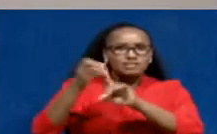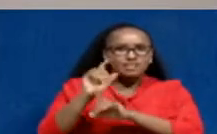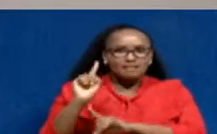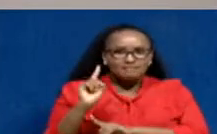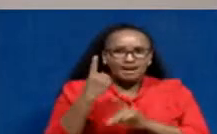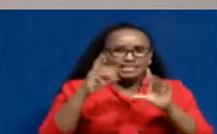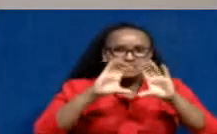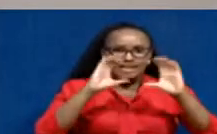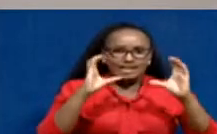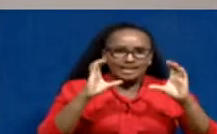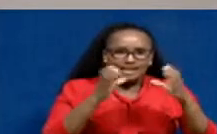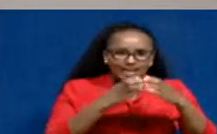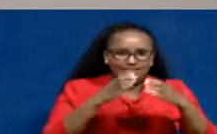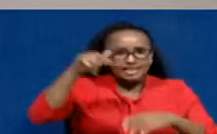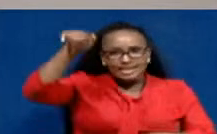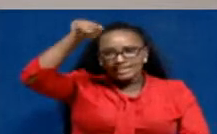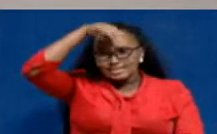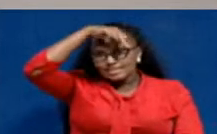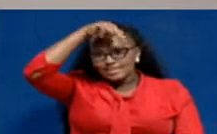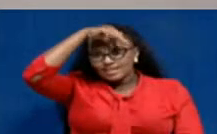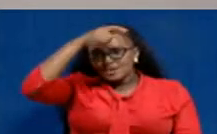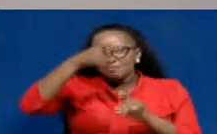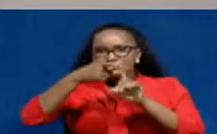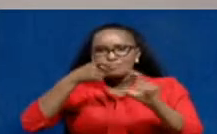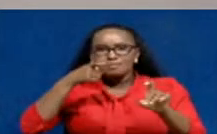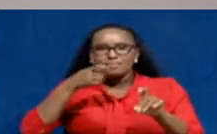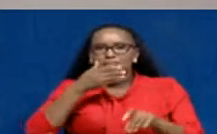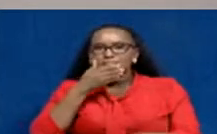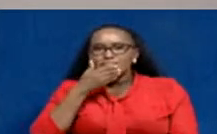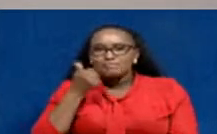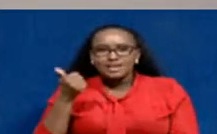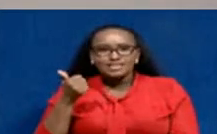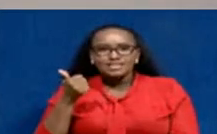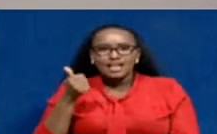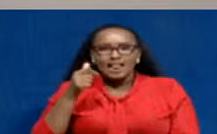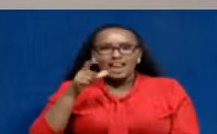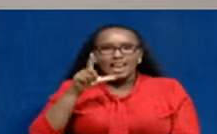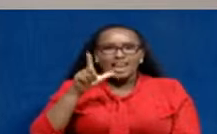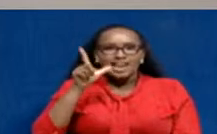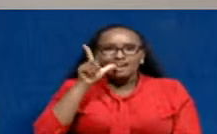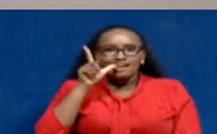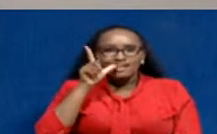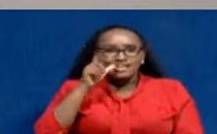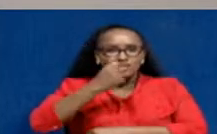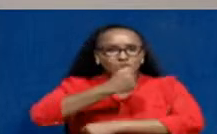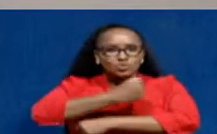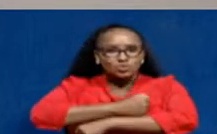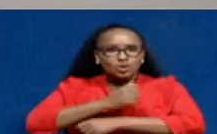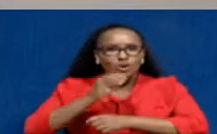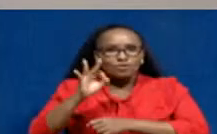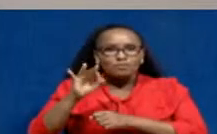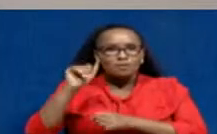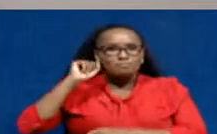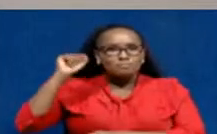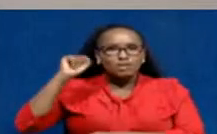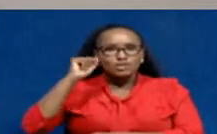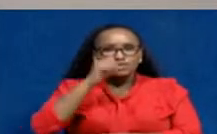first-class honors degree from the prestigious London School of Economics and Political Science.